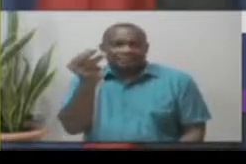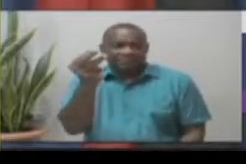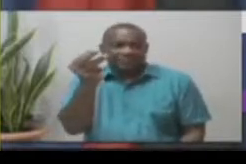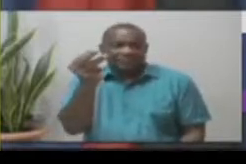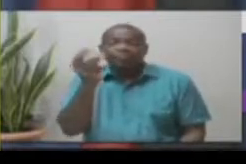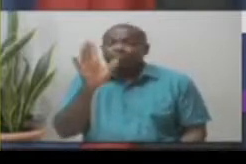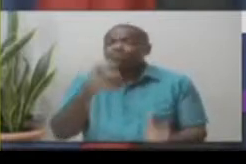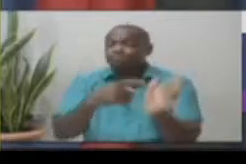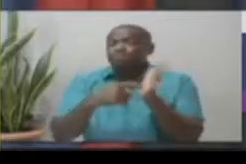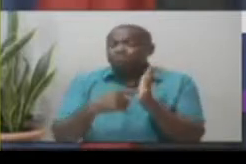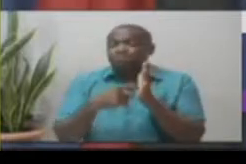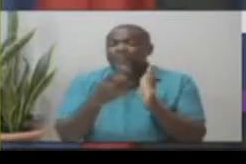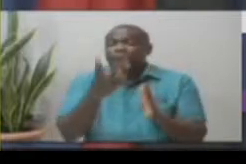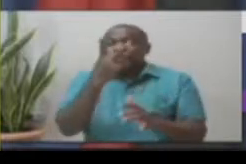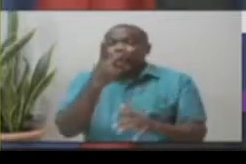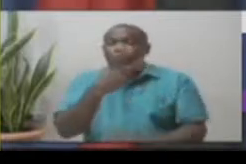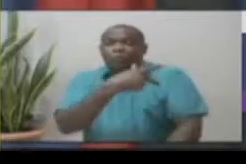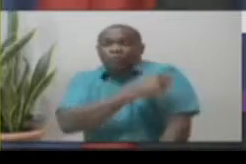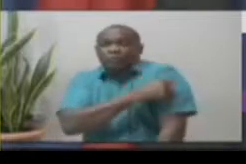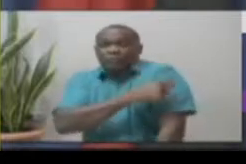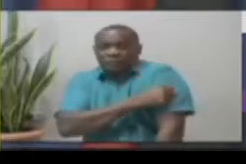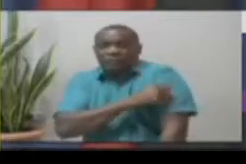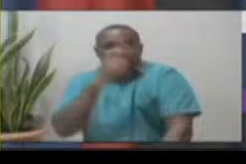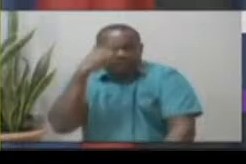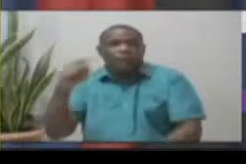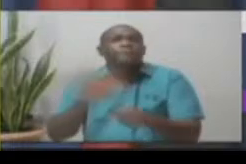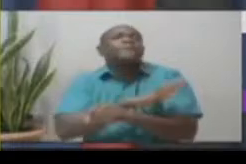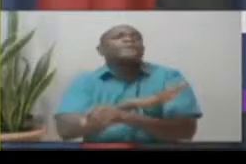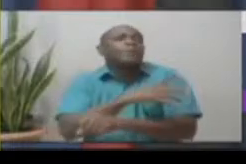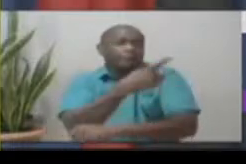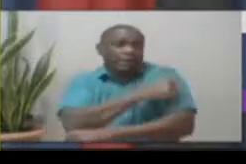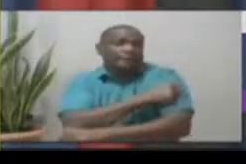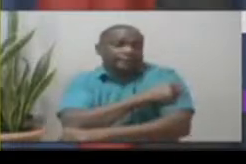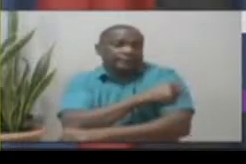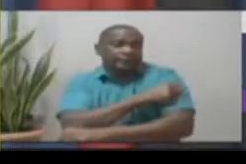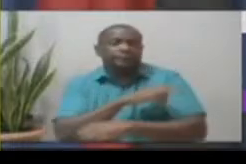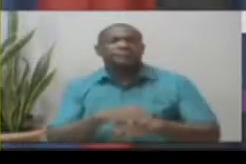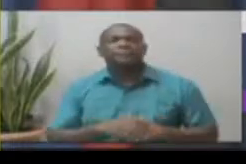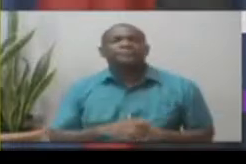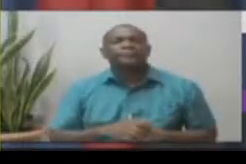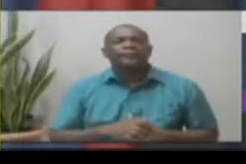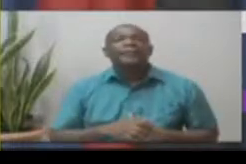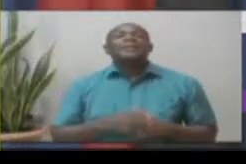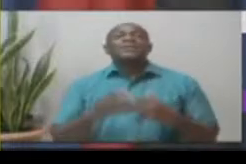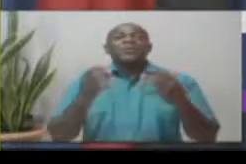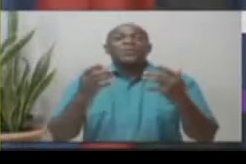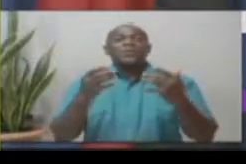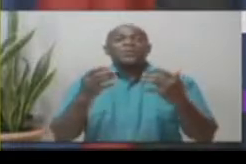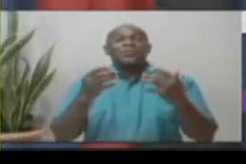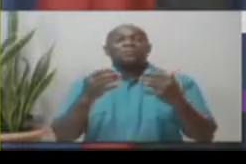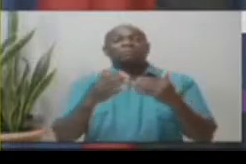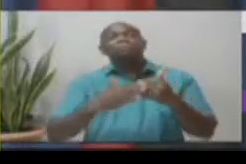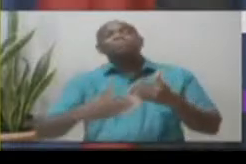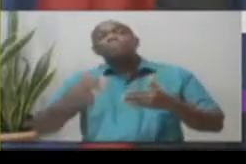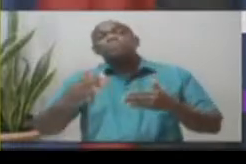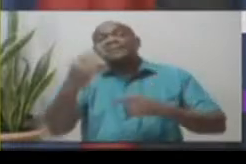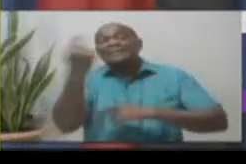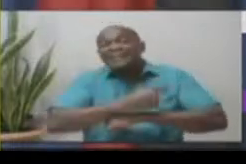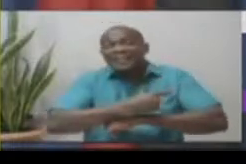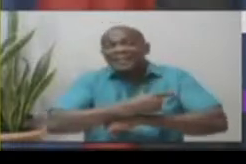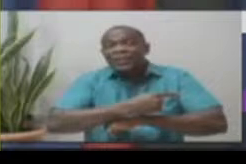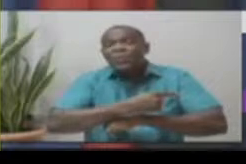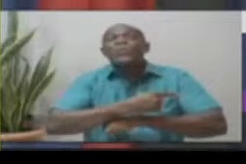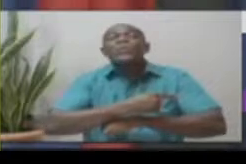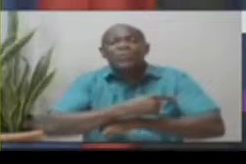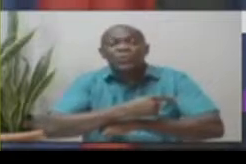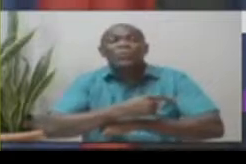doses to completely vaccinate one individual. So as of today, we can look confidently at